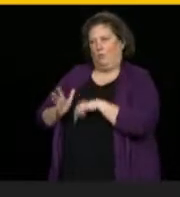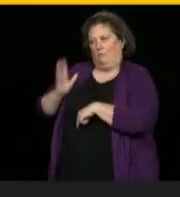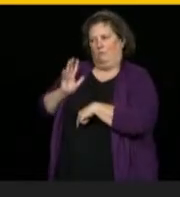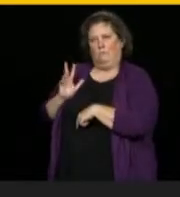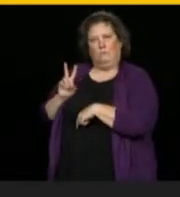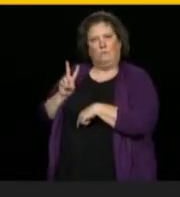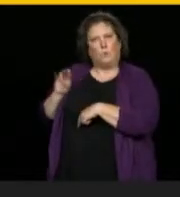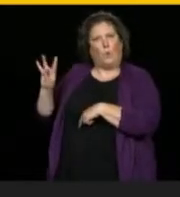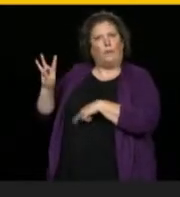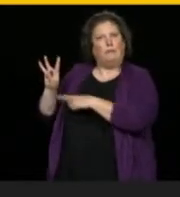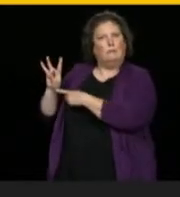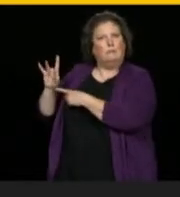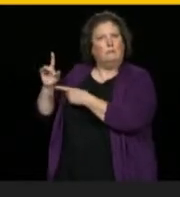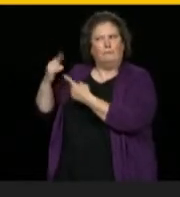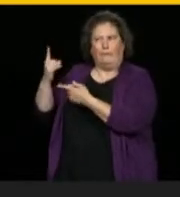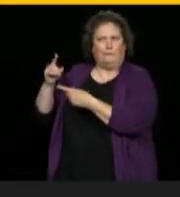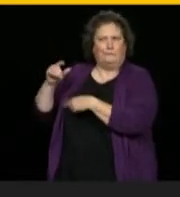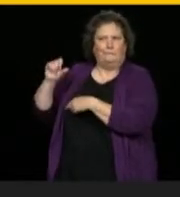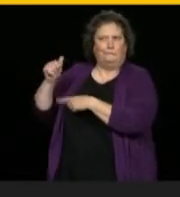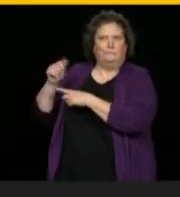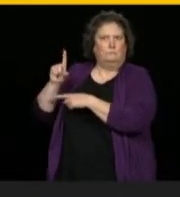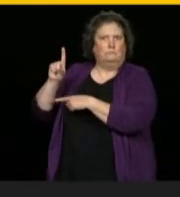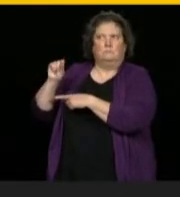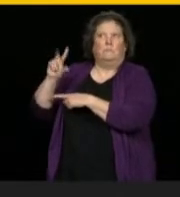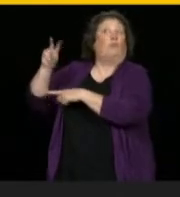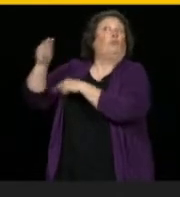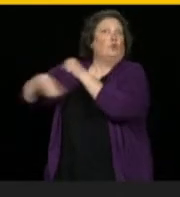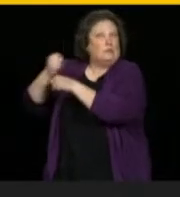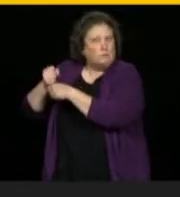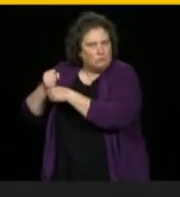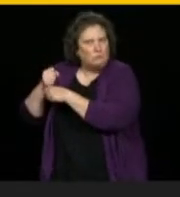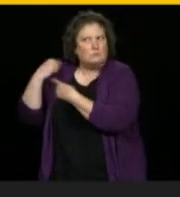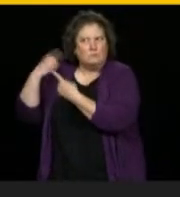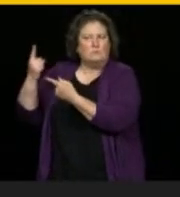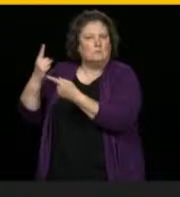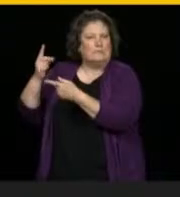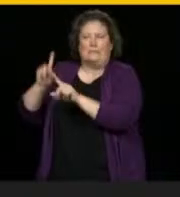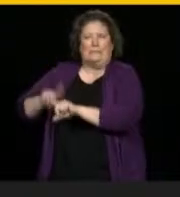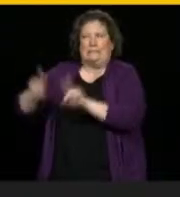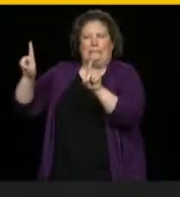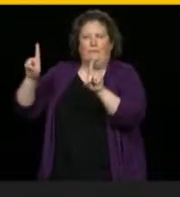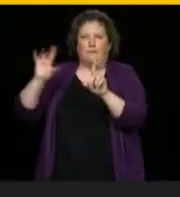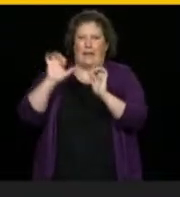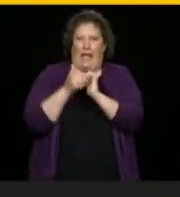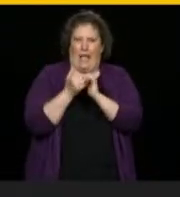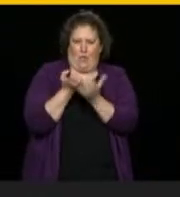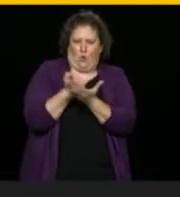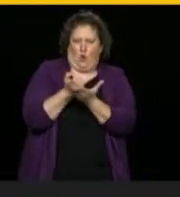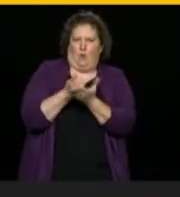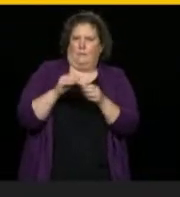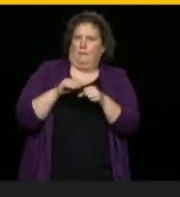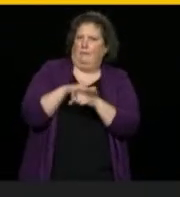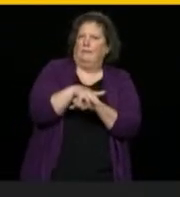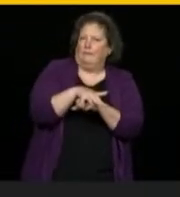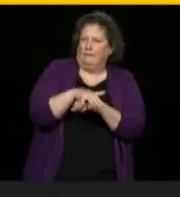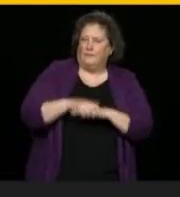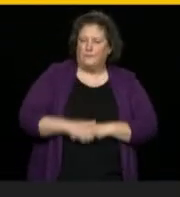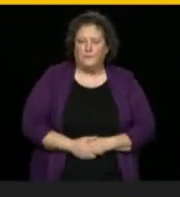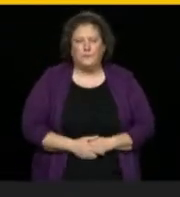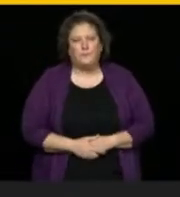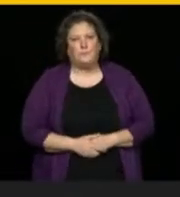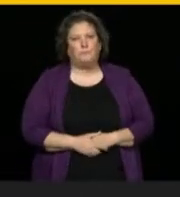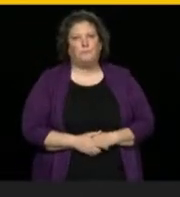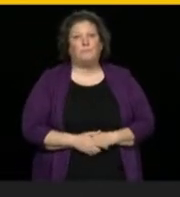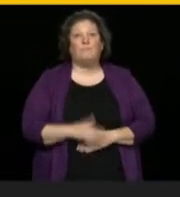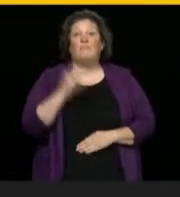decades. That's why we're very much focused on holding things in place, on supporting Canadians so that they can